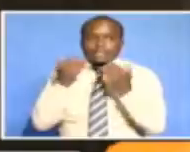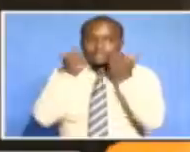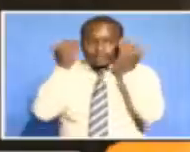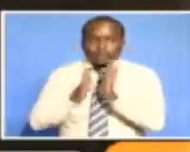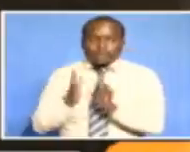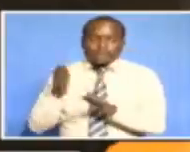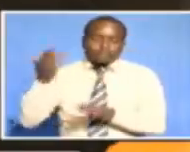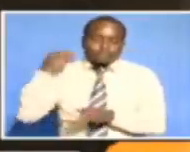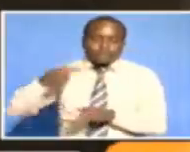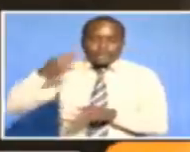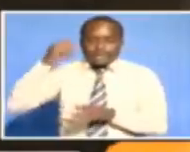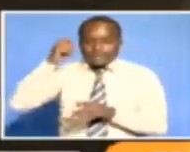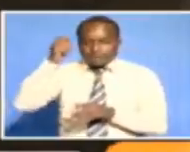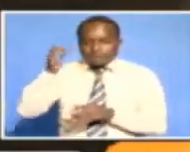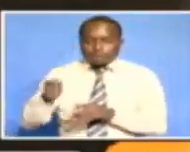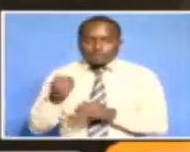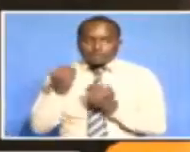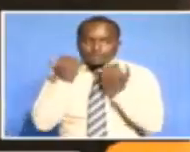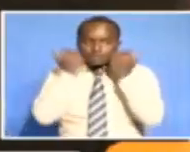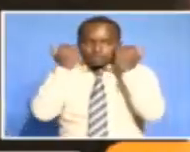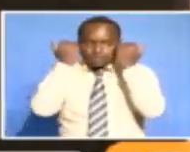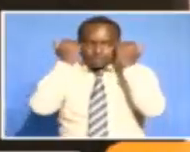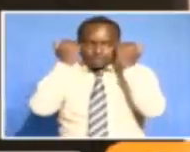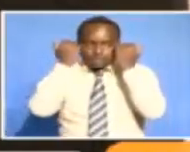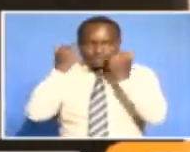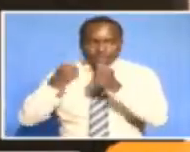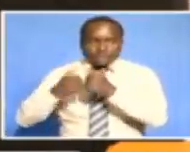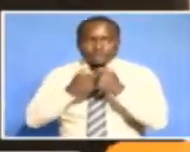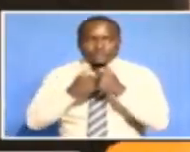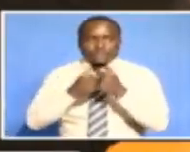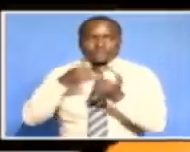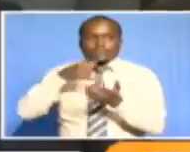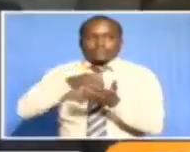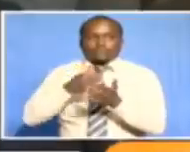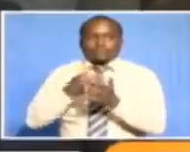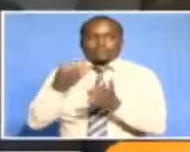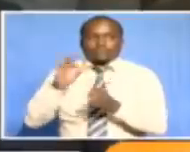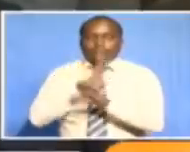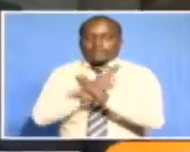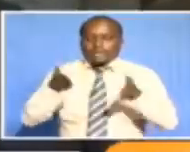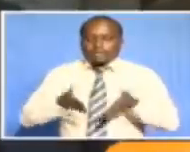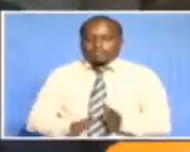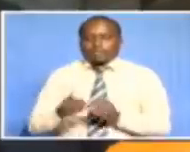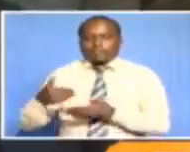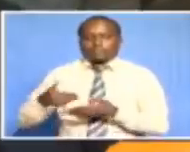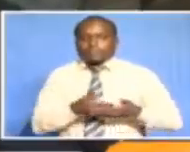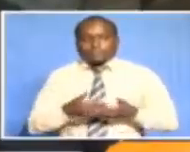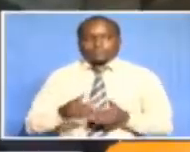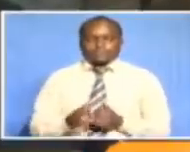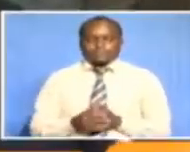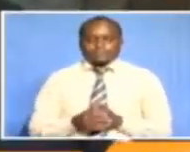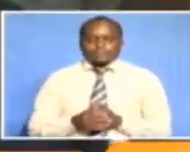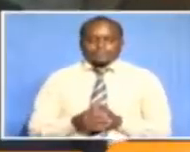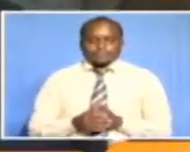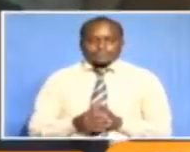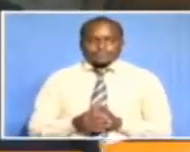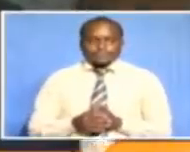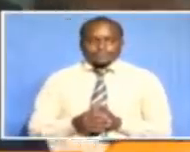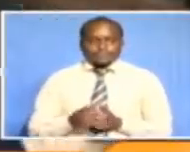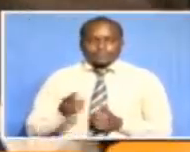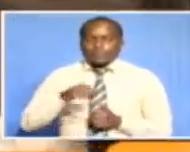High Court Judge Nicholas Ombija challenged the inclusion of the unborn baby. We are not only talking about